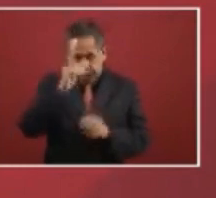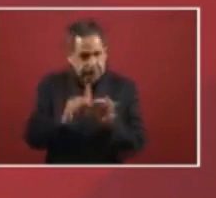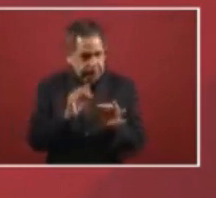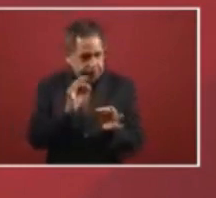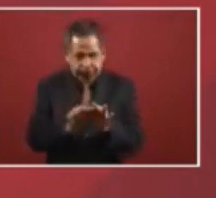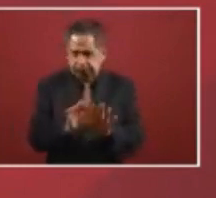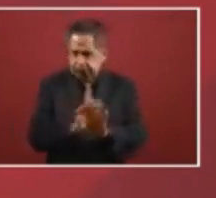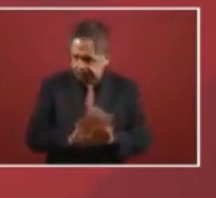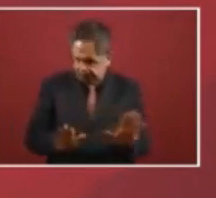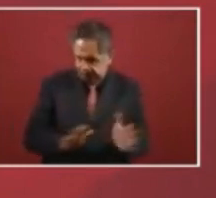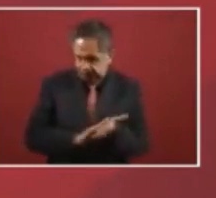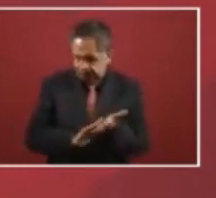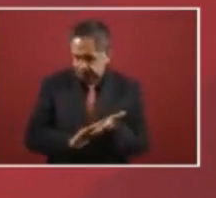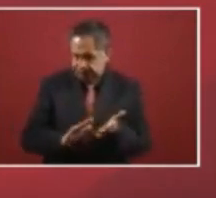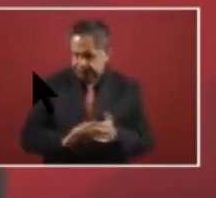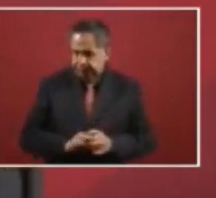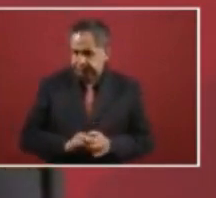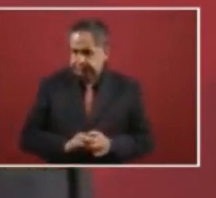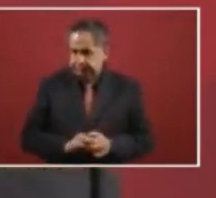that we have come to